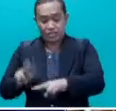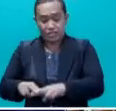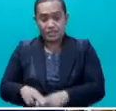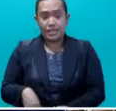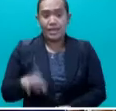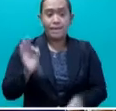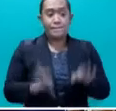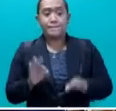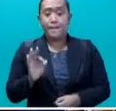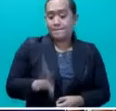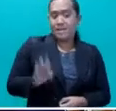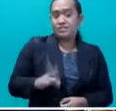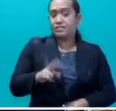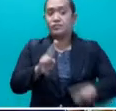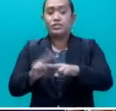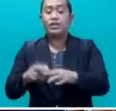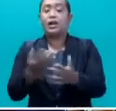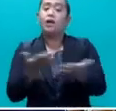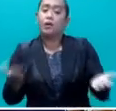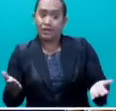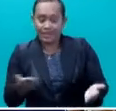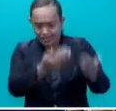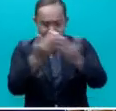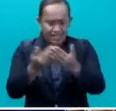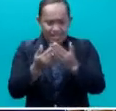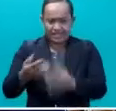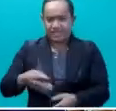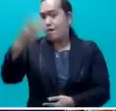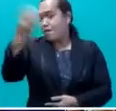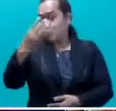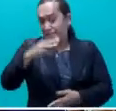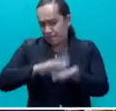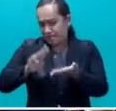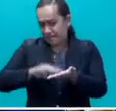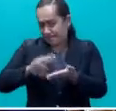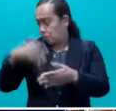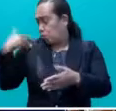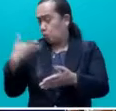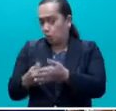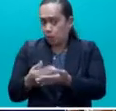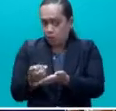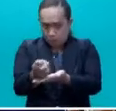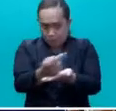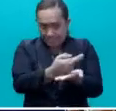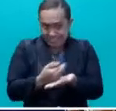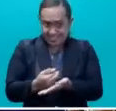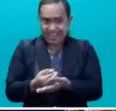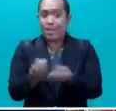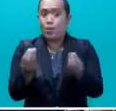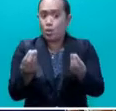A study was done. Approximately about 40 million is the return to Fiji in terms